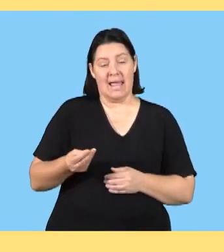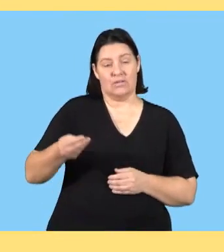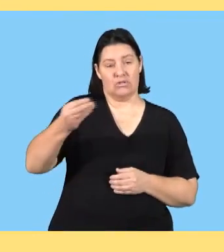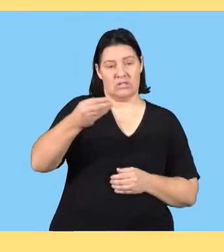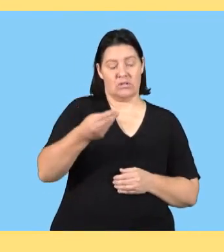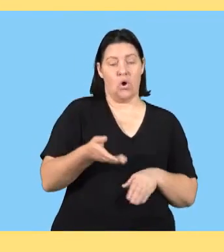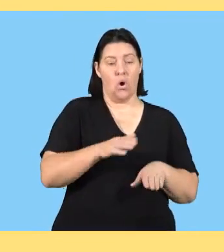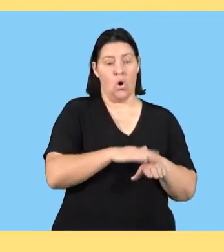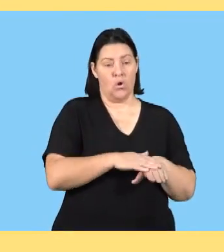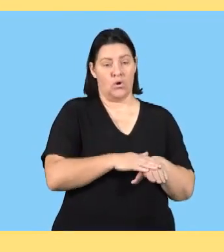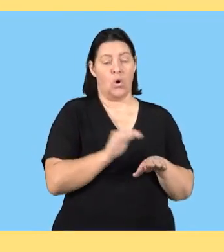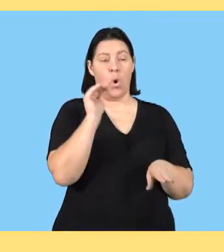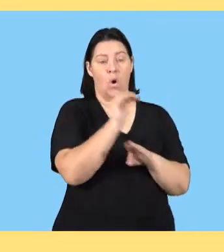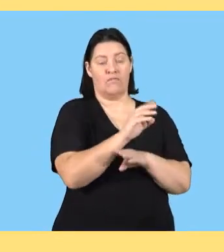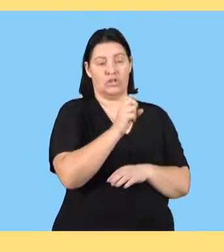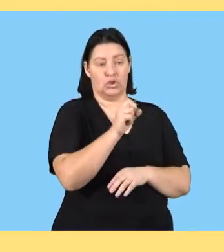interest on